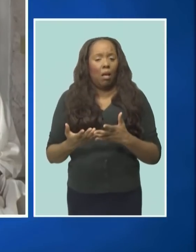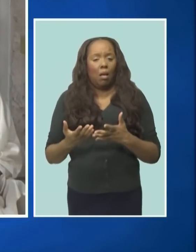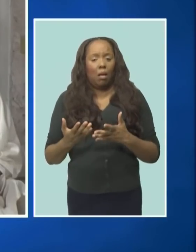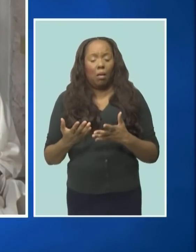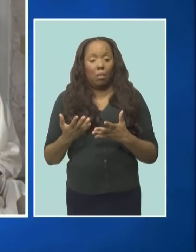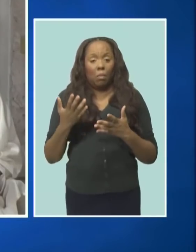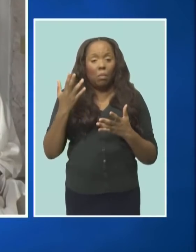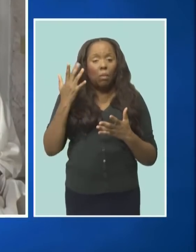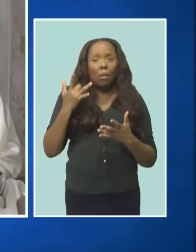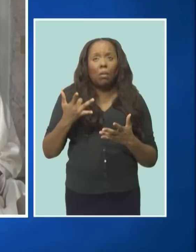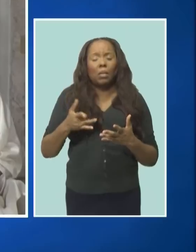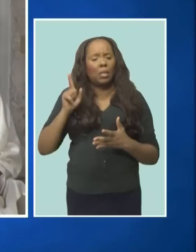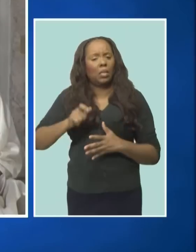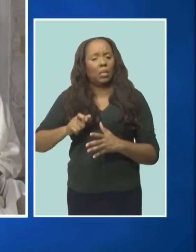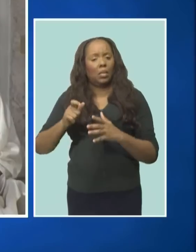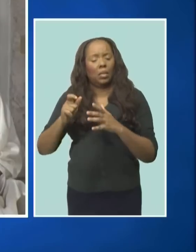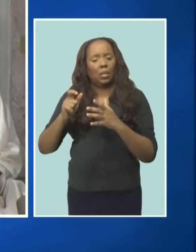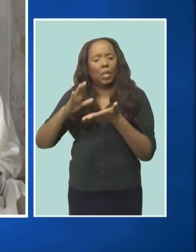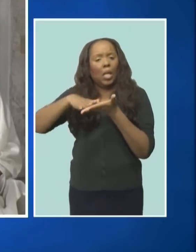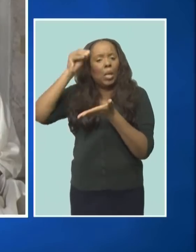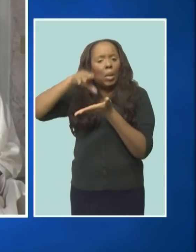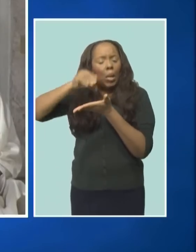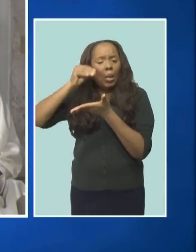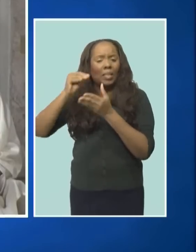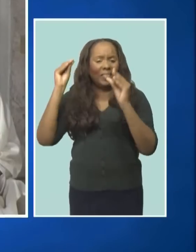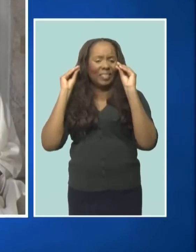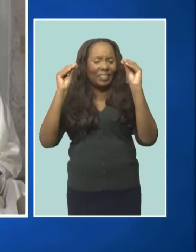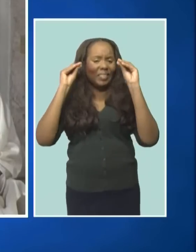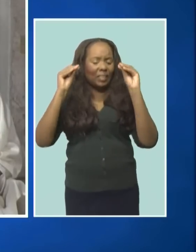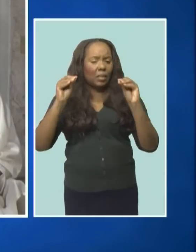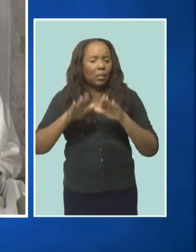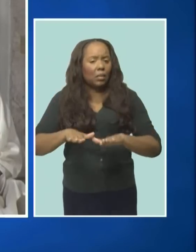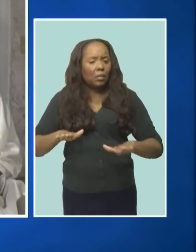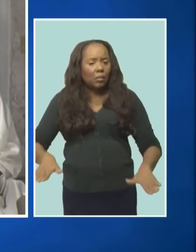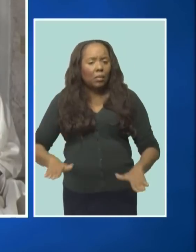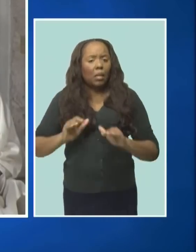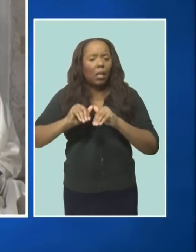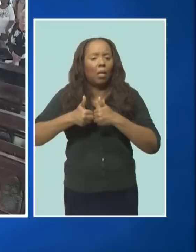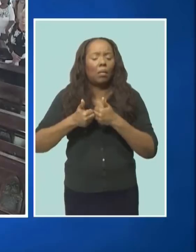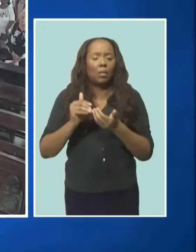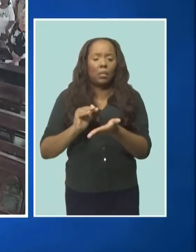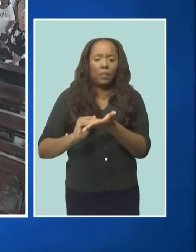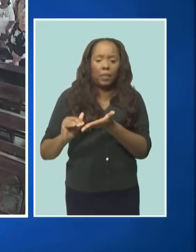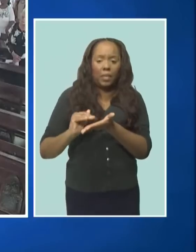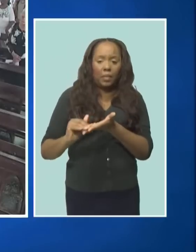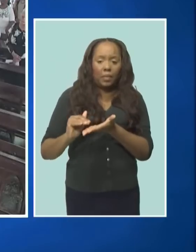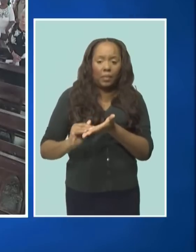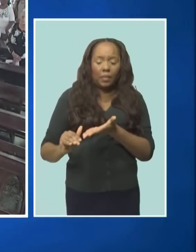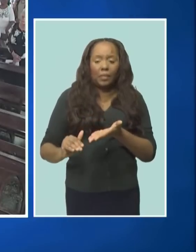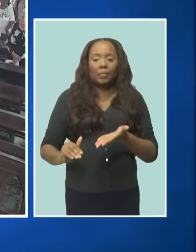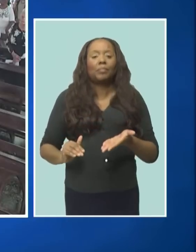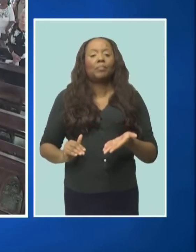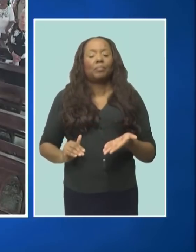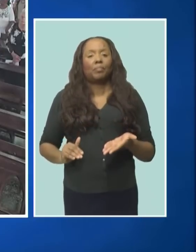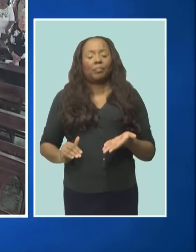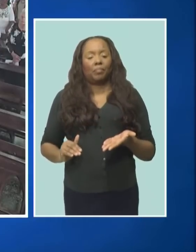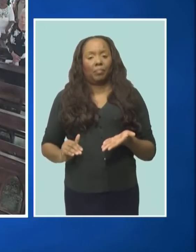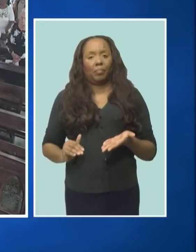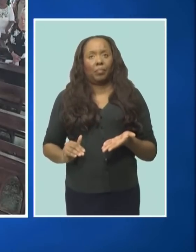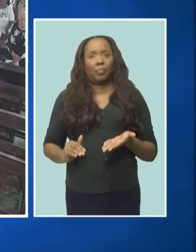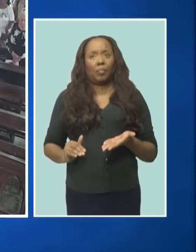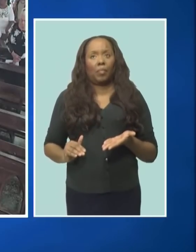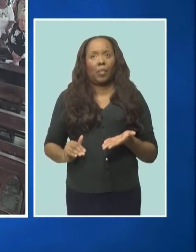learn and teach our children how to forgive. We become people